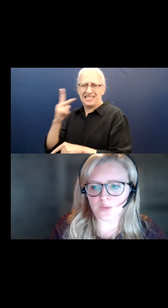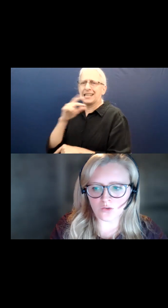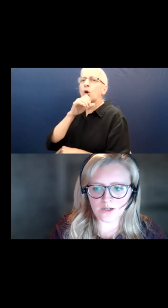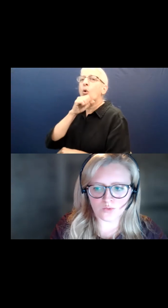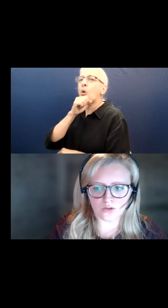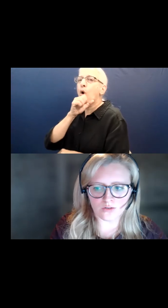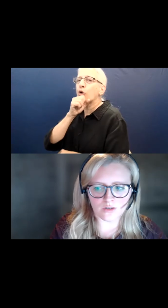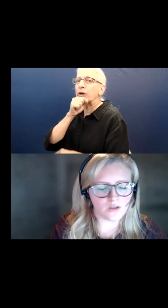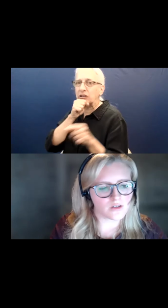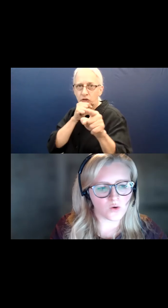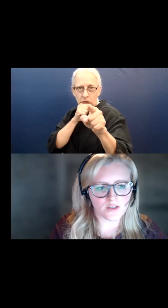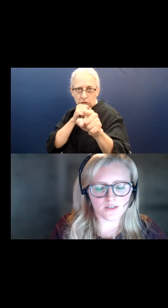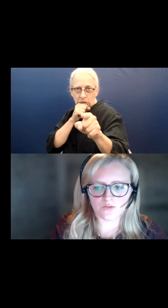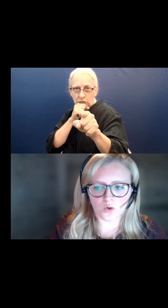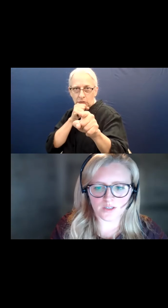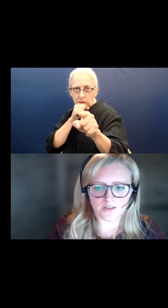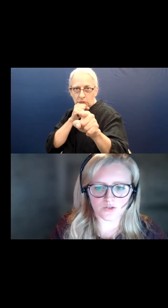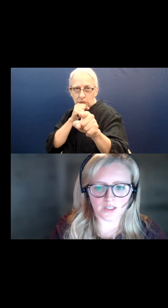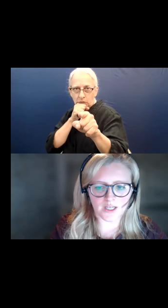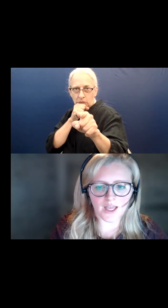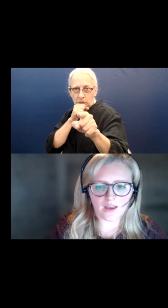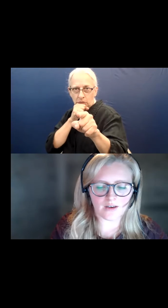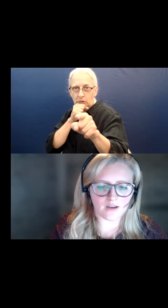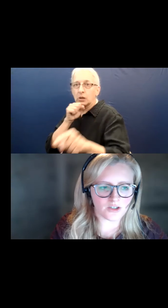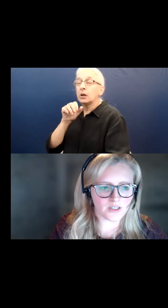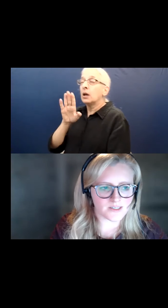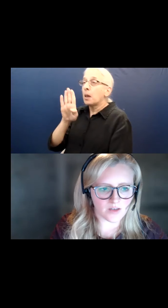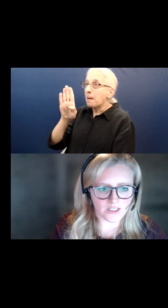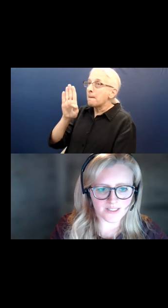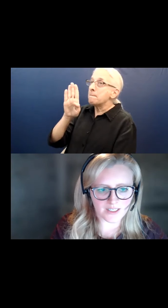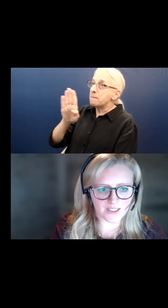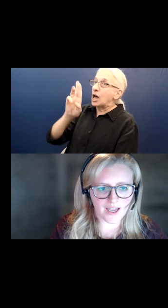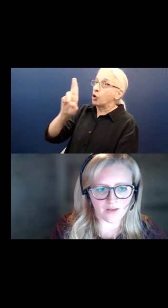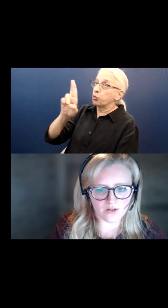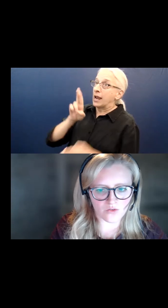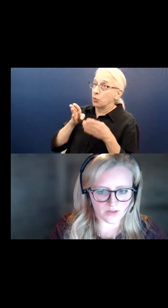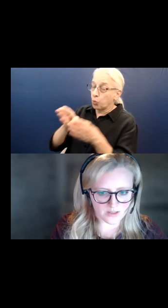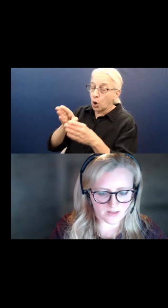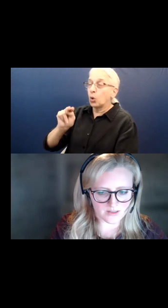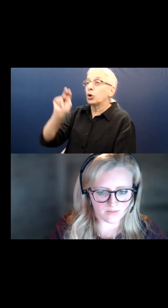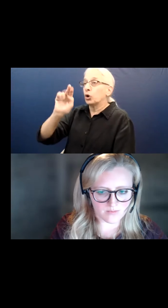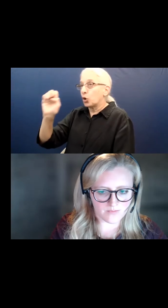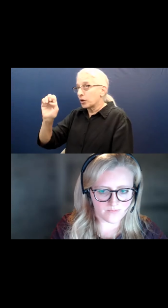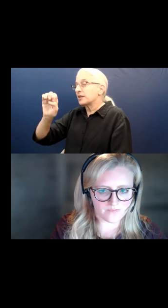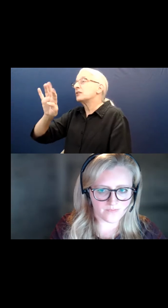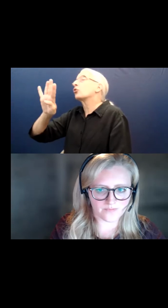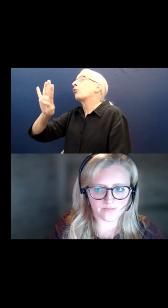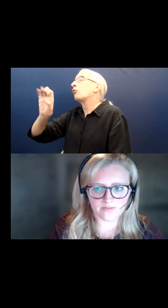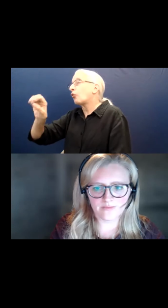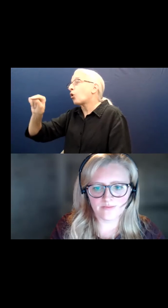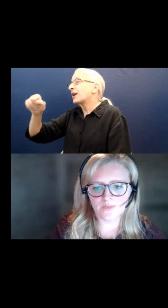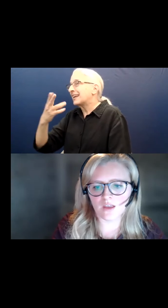via Bell Red Road, Northeast 40th Street, and 172nd Avenue Northeast.